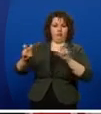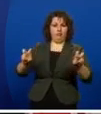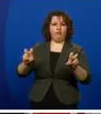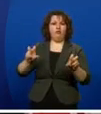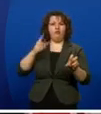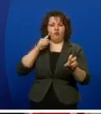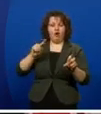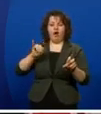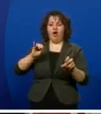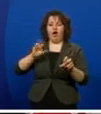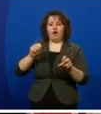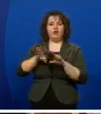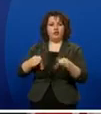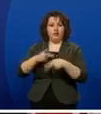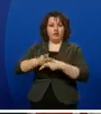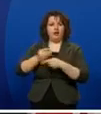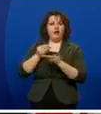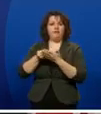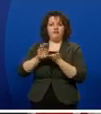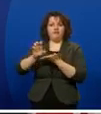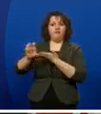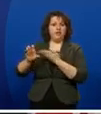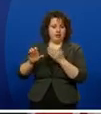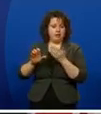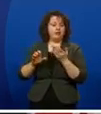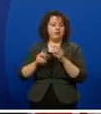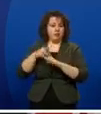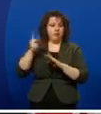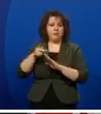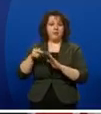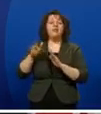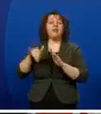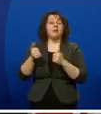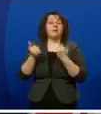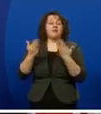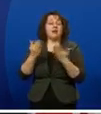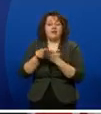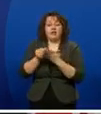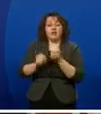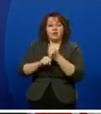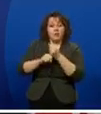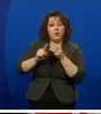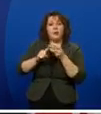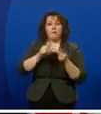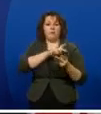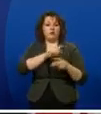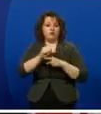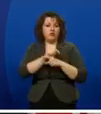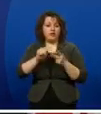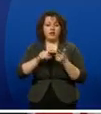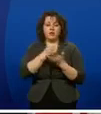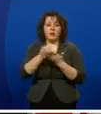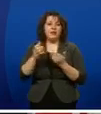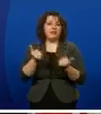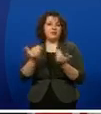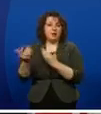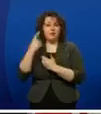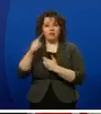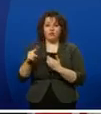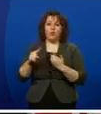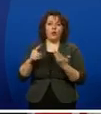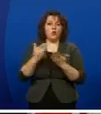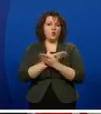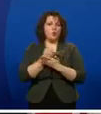Child Care funding program, which provides financial support, personal training, equipment, and supplies for new or existing child